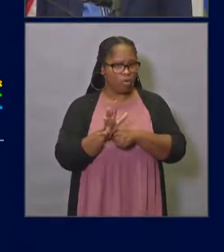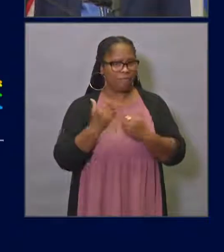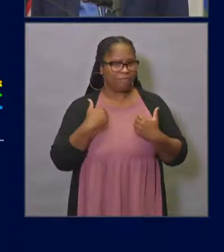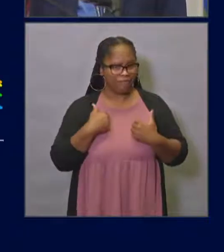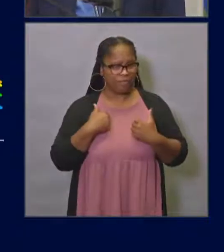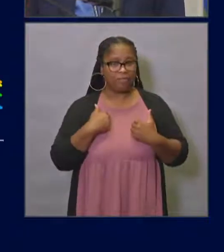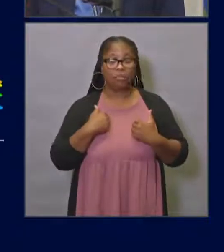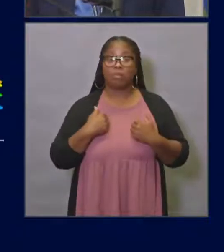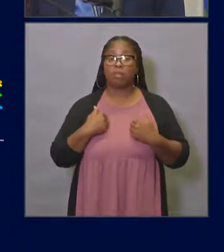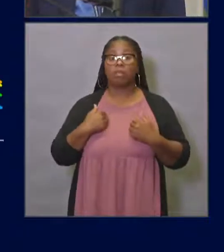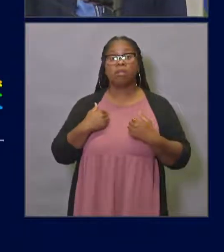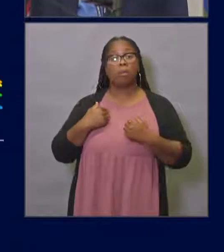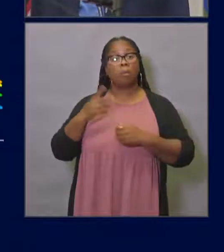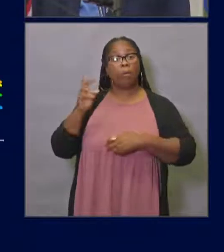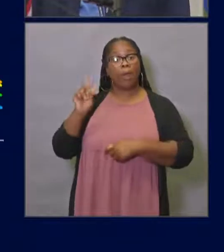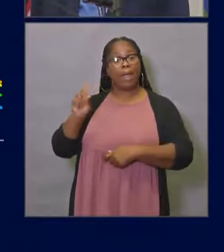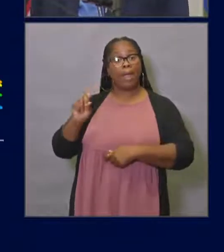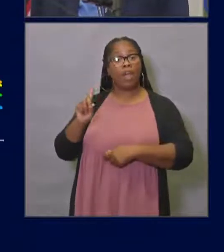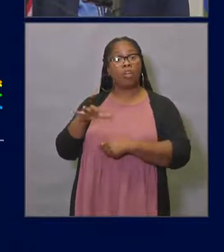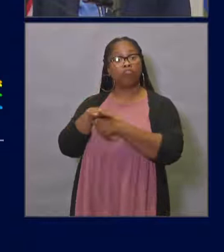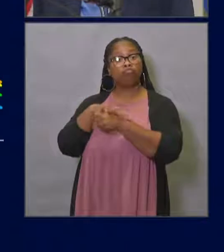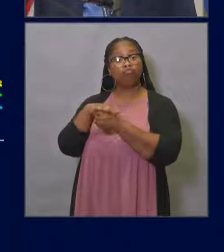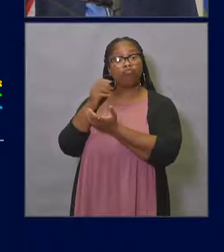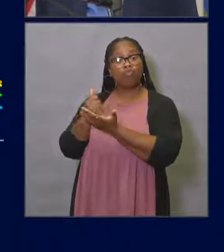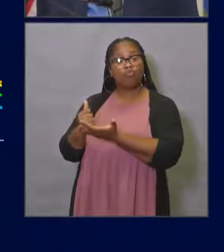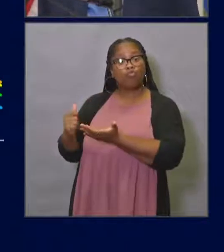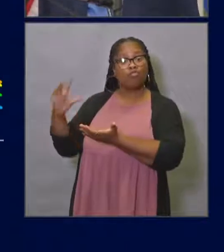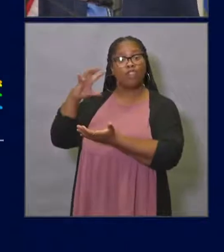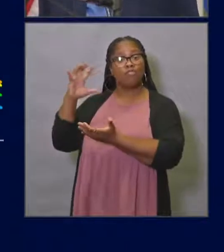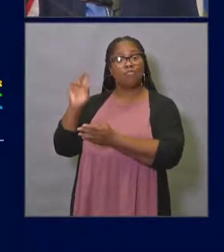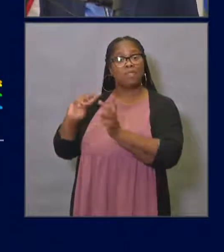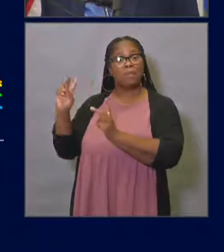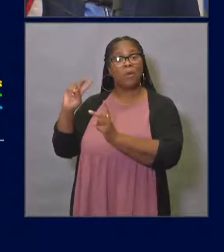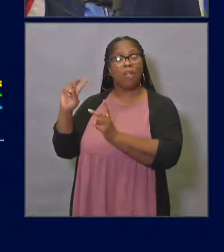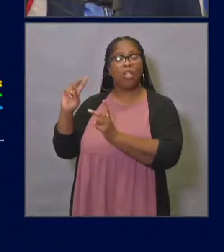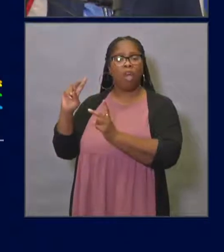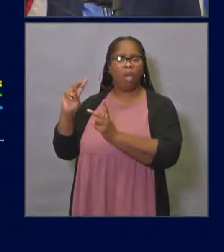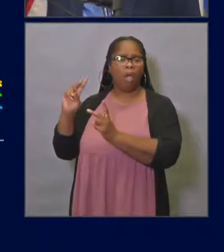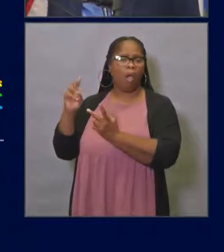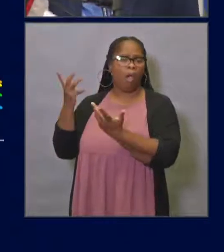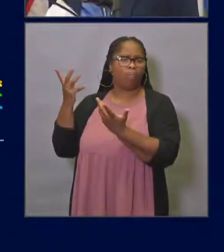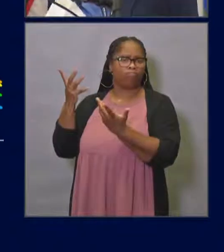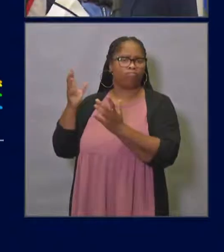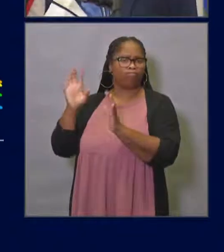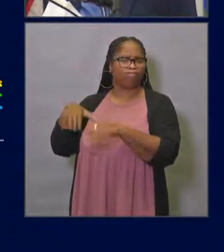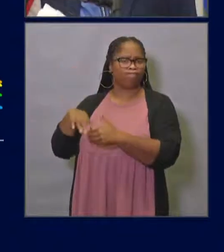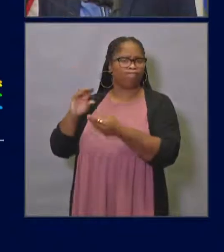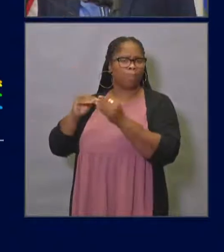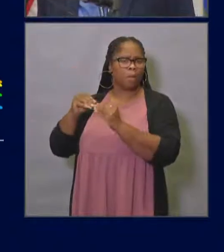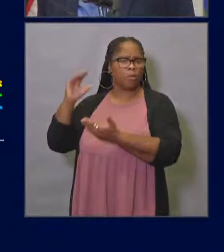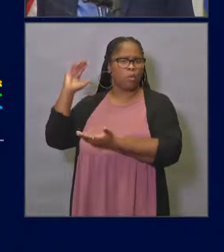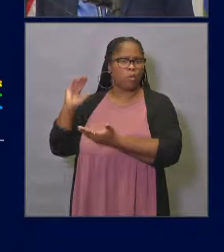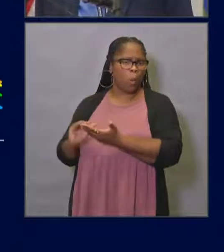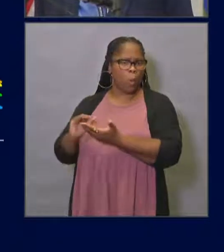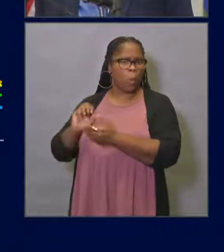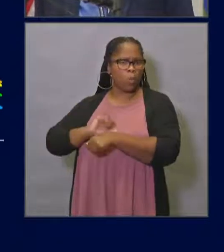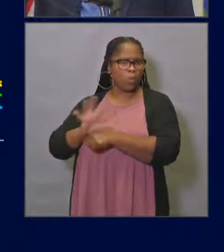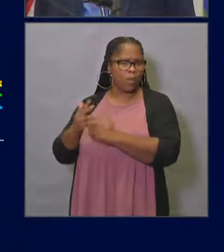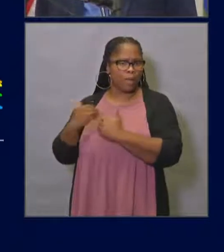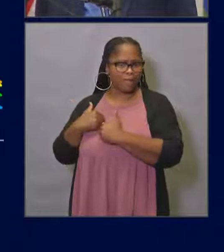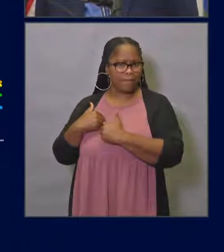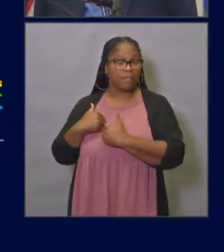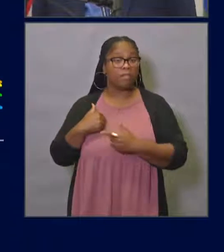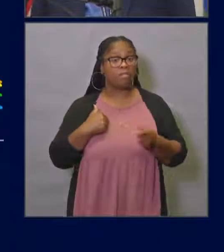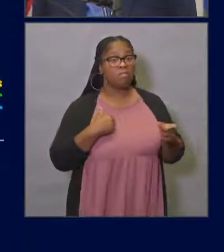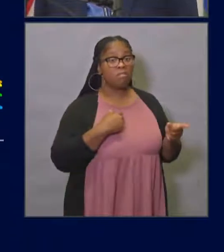far lower than the rates that we see in areas with the fewest resources. And although we continue to